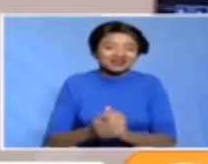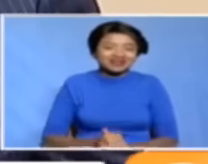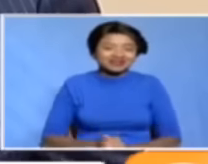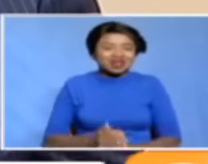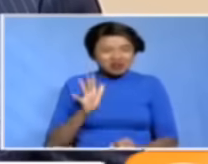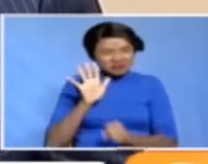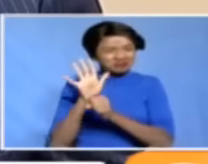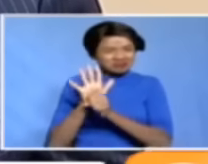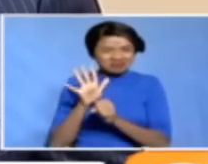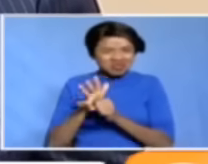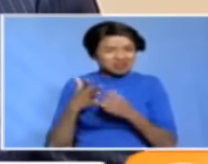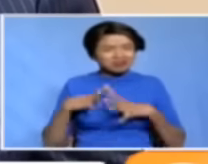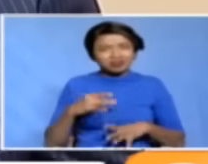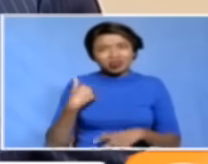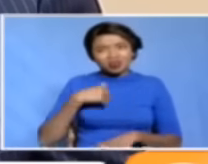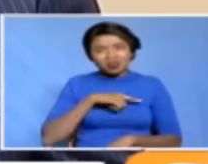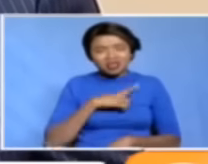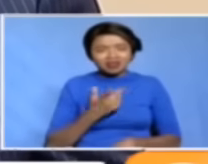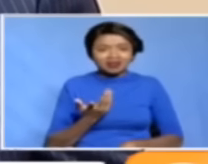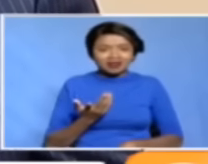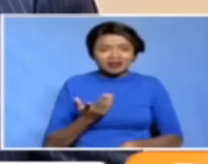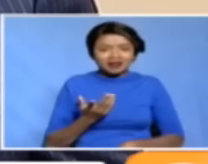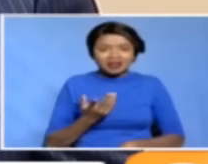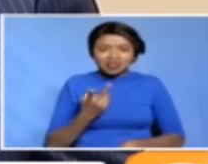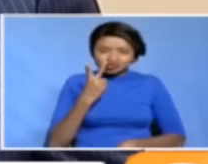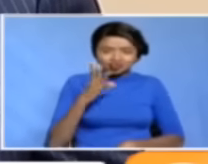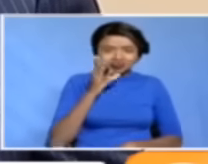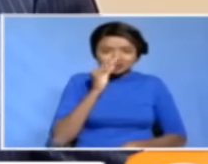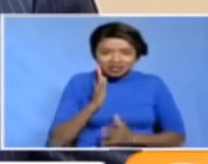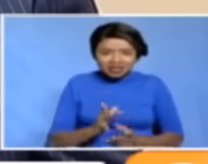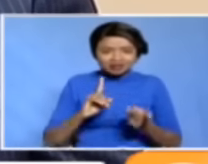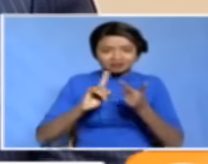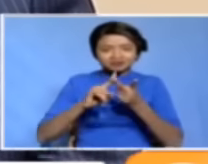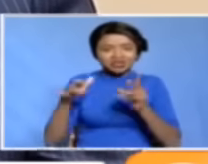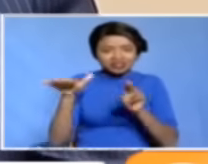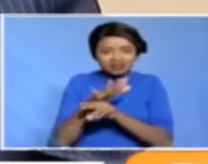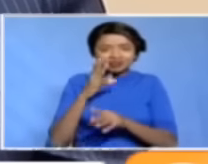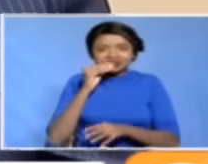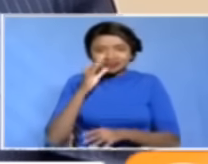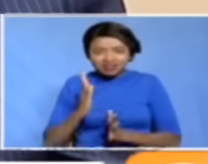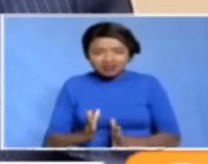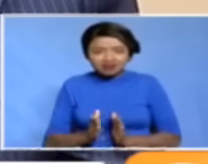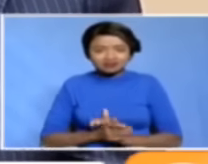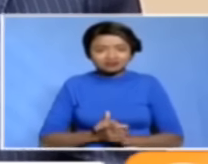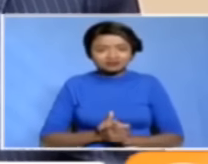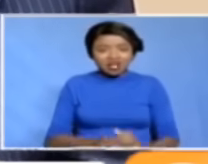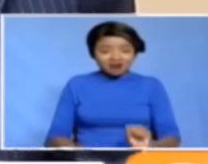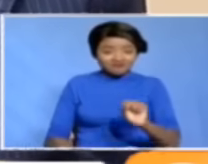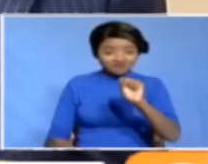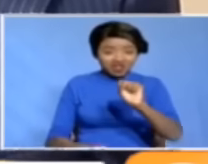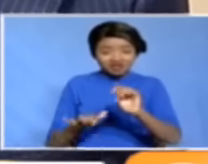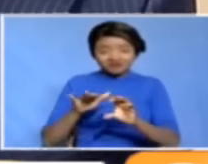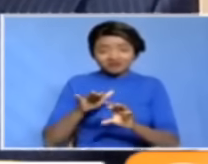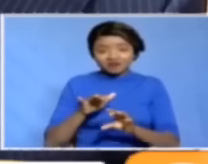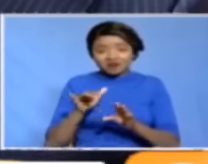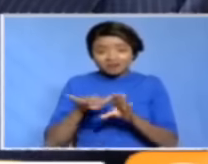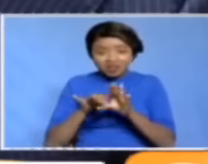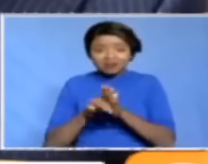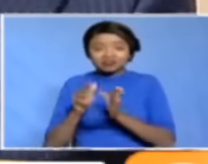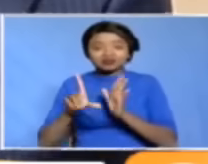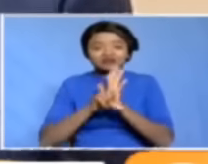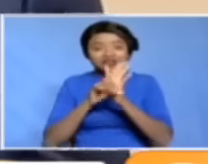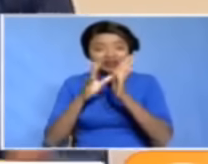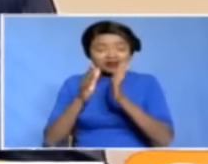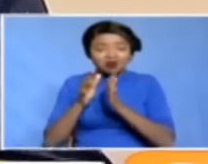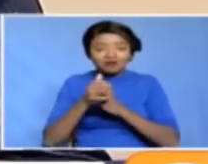many. We were the two speakers, the two deputy speakers, five members of the leadership from both